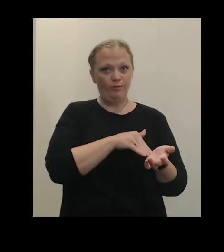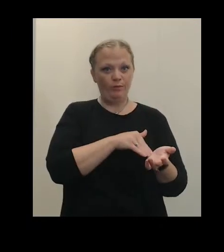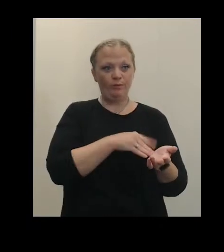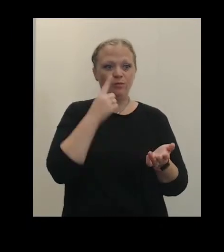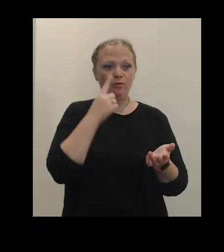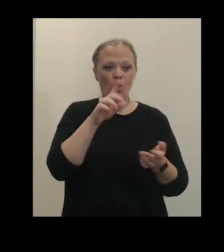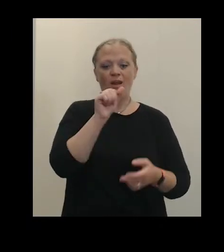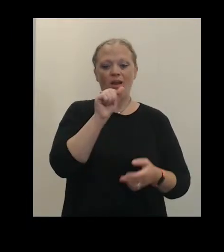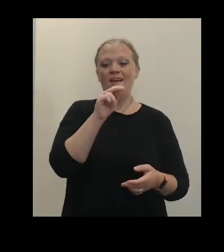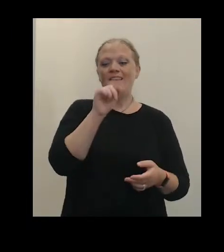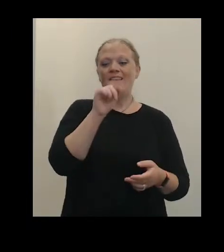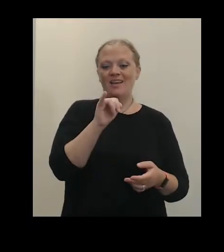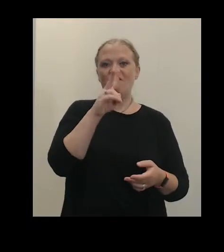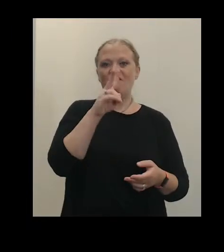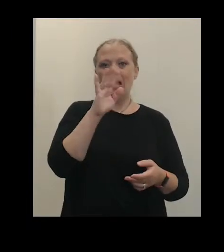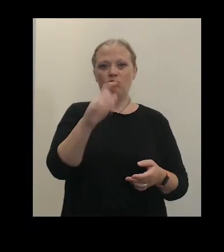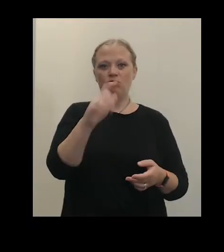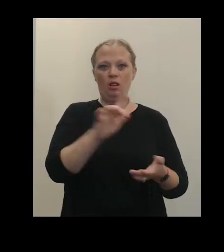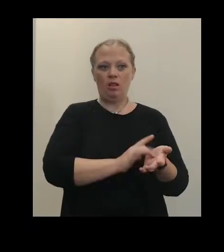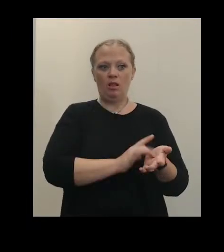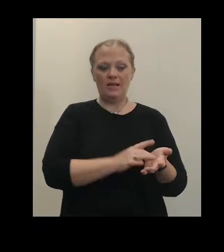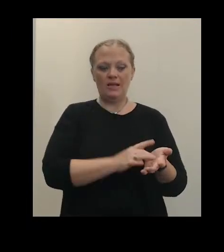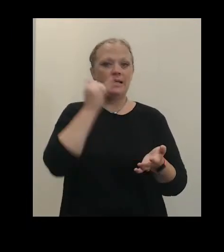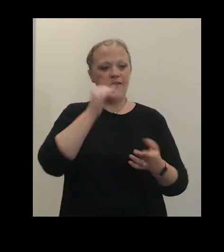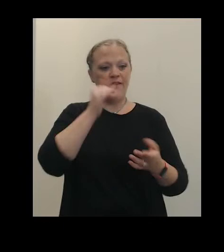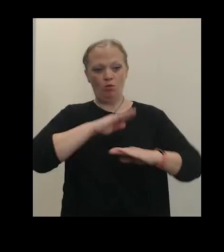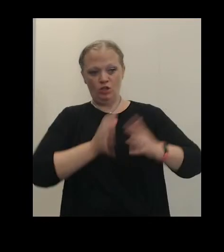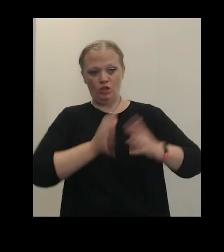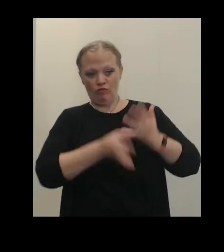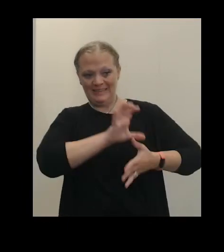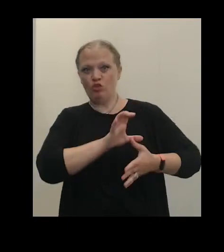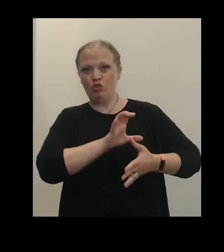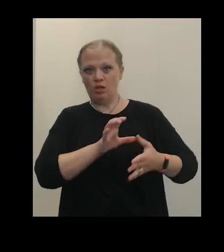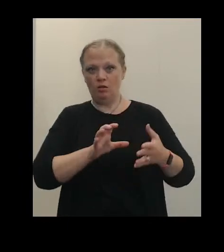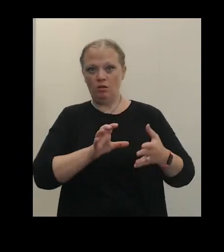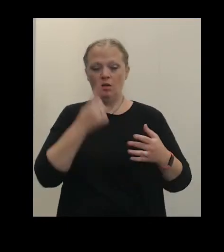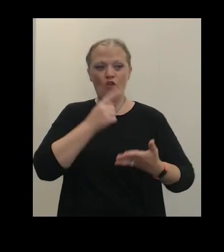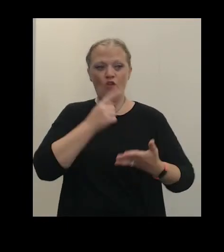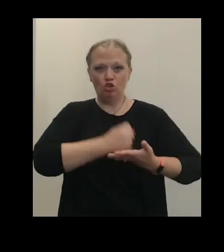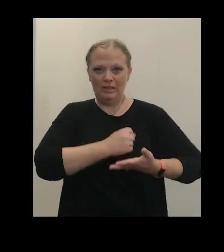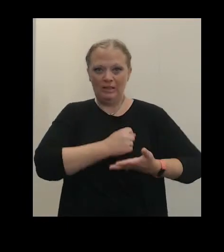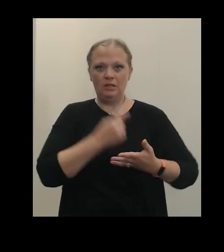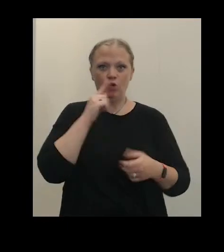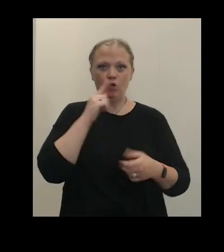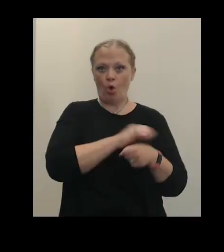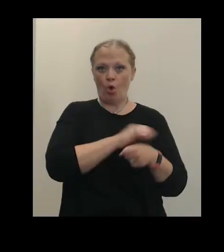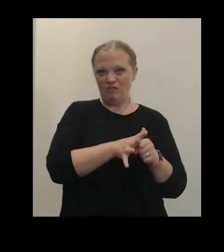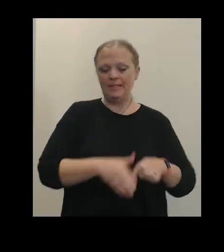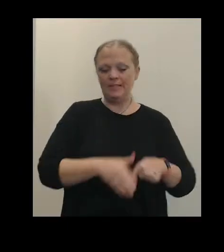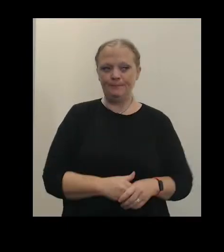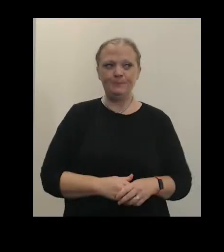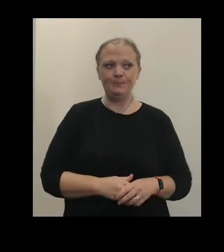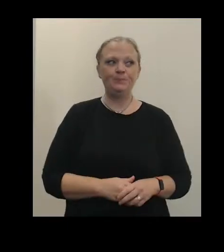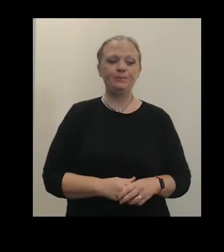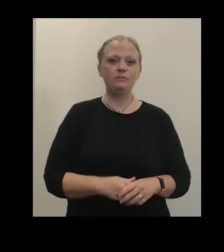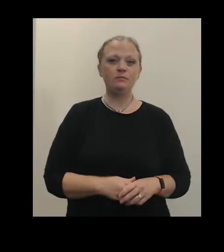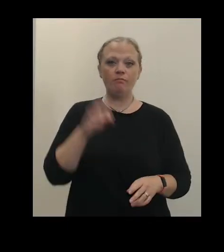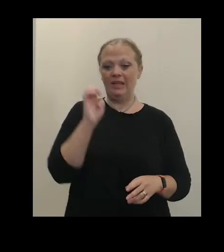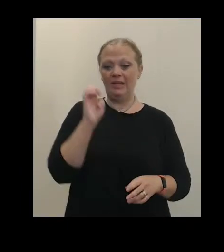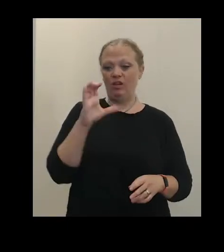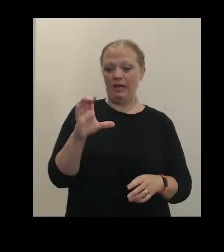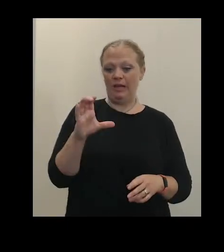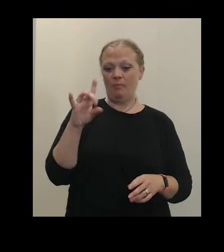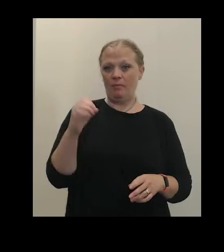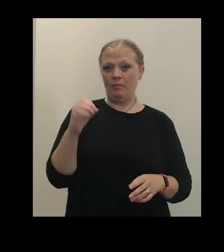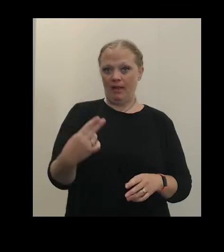an antiviral if you meet one of those criteria for treatment for COVID-19. At Erie County Health Department,